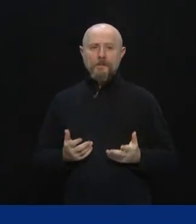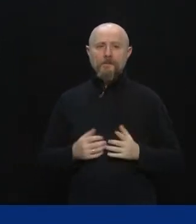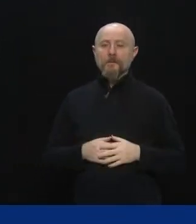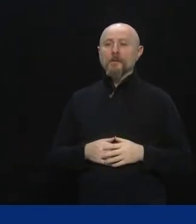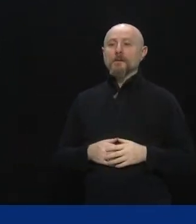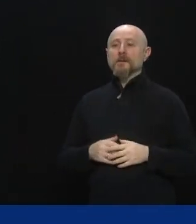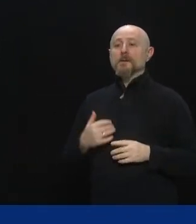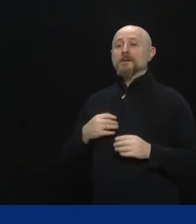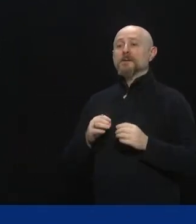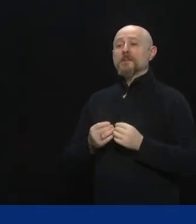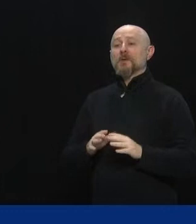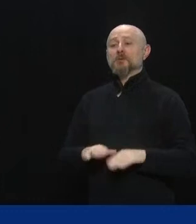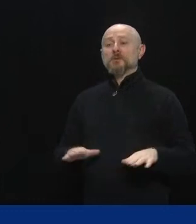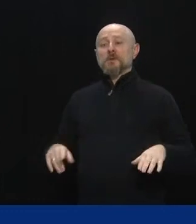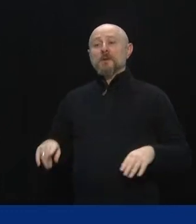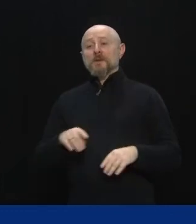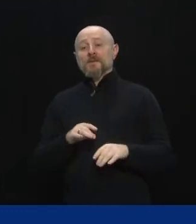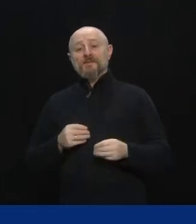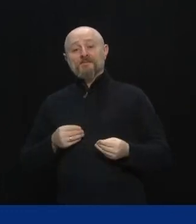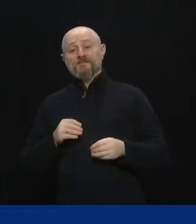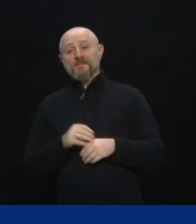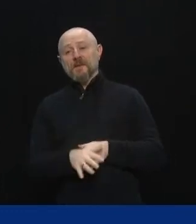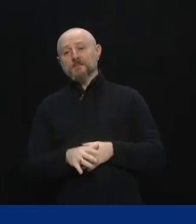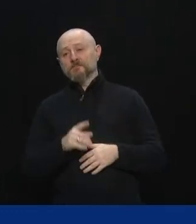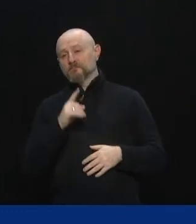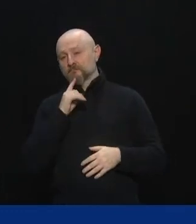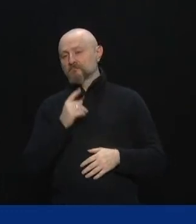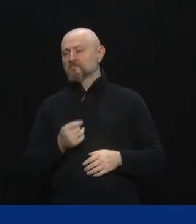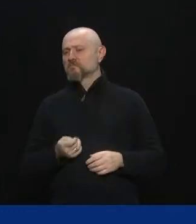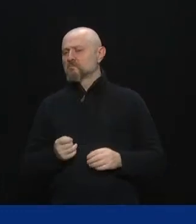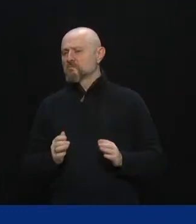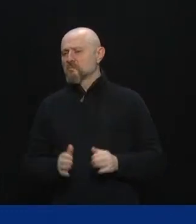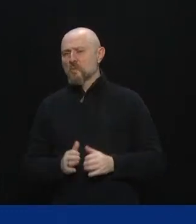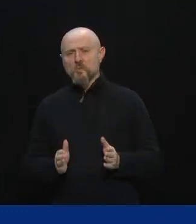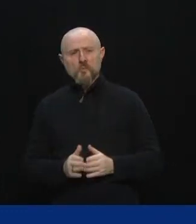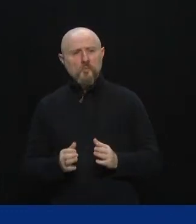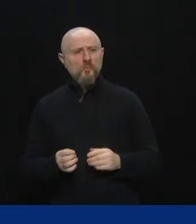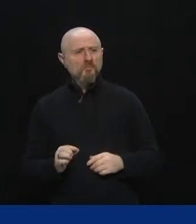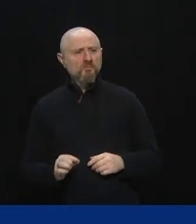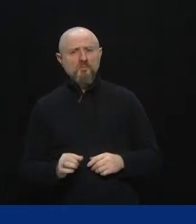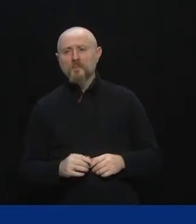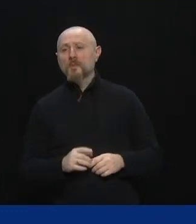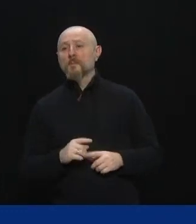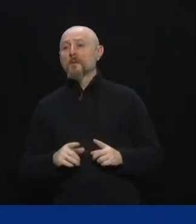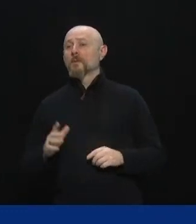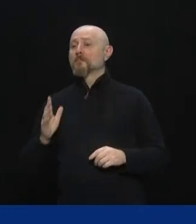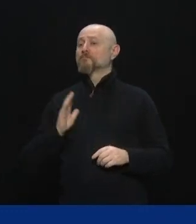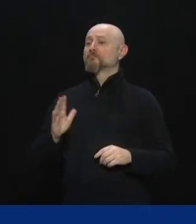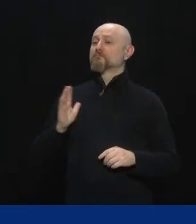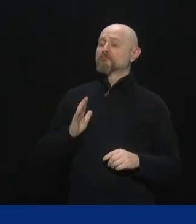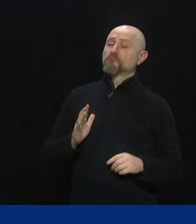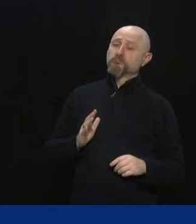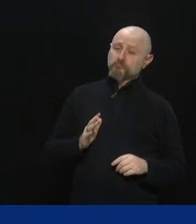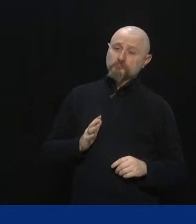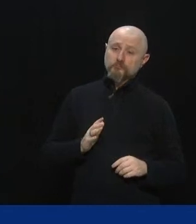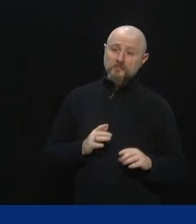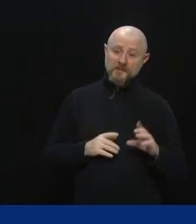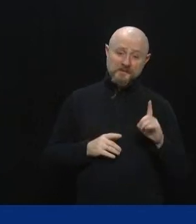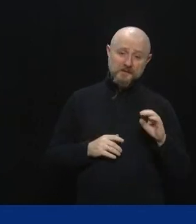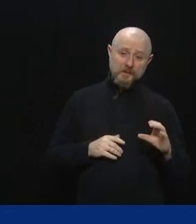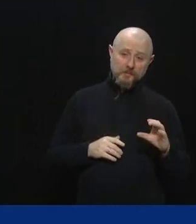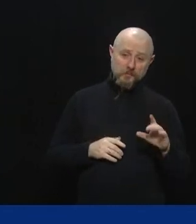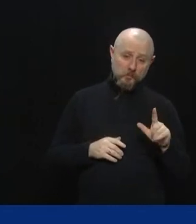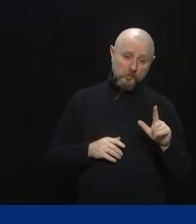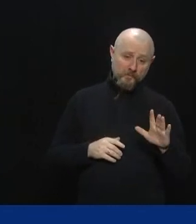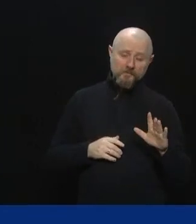affected are fairly small, when we first reported on this in our alert on December 25th, we